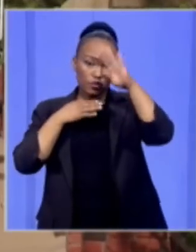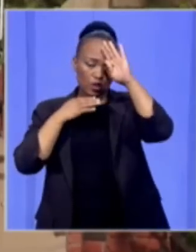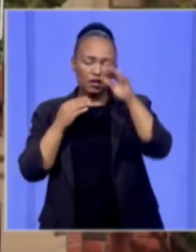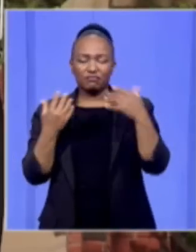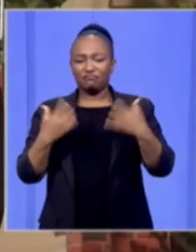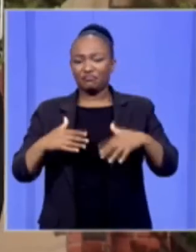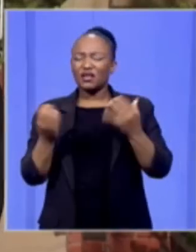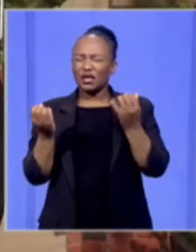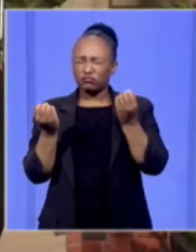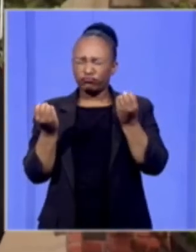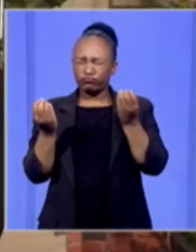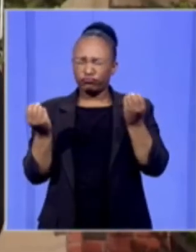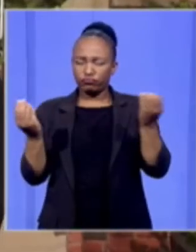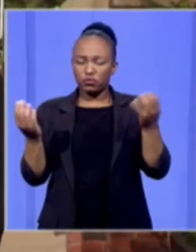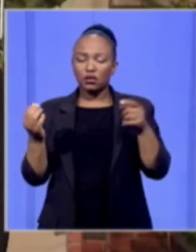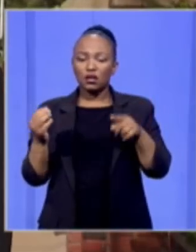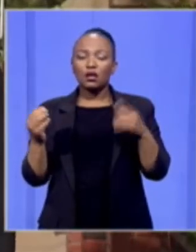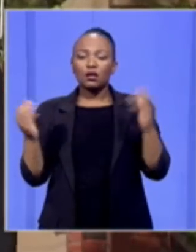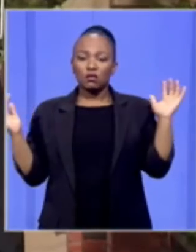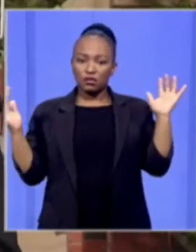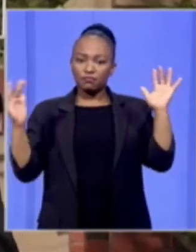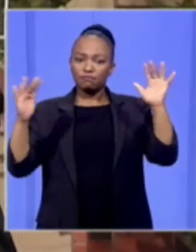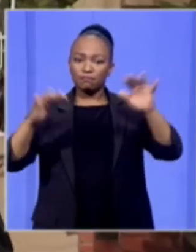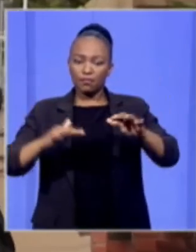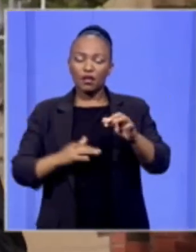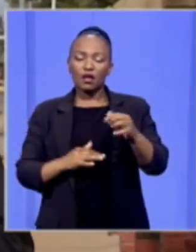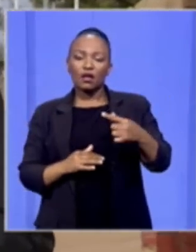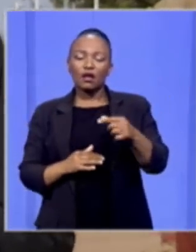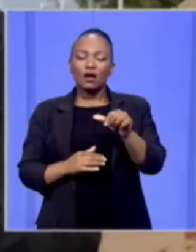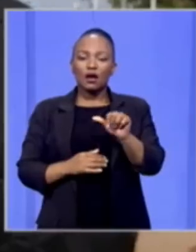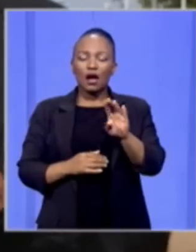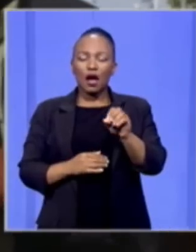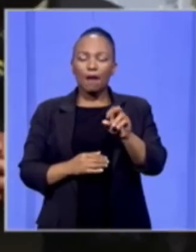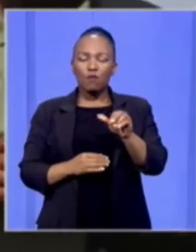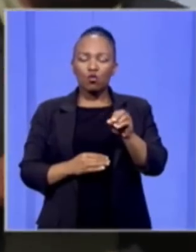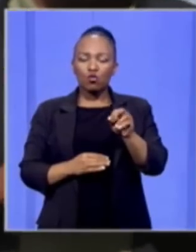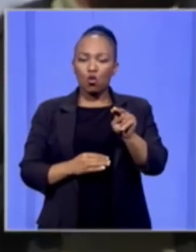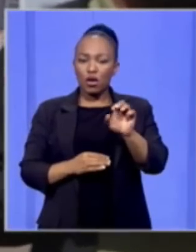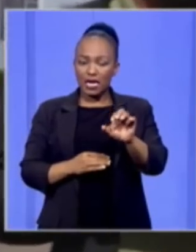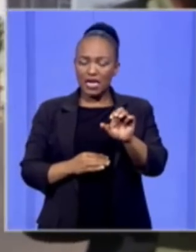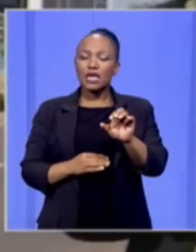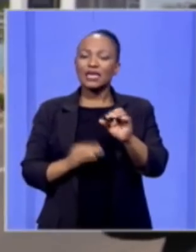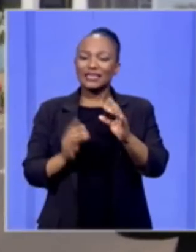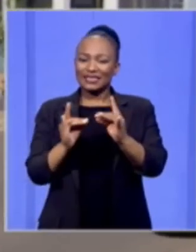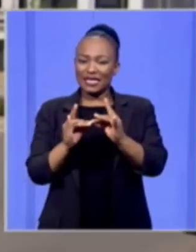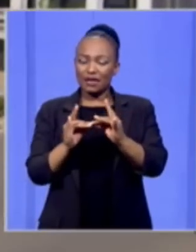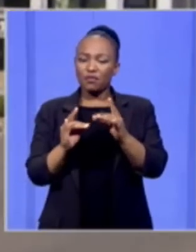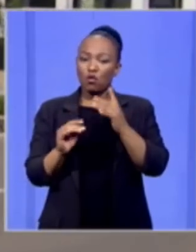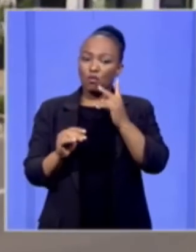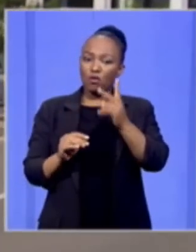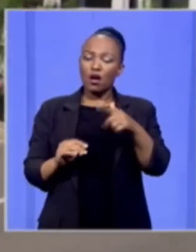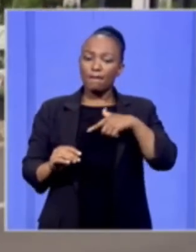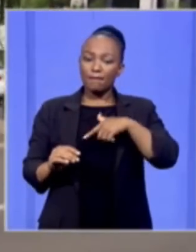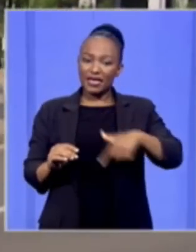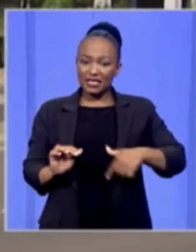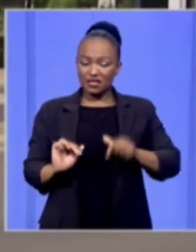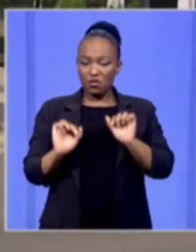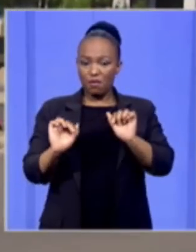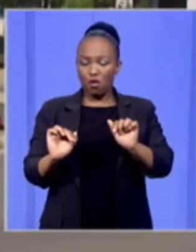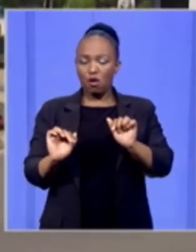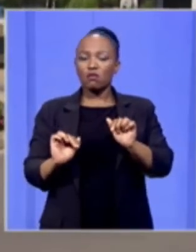go kokwana mo Gaborone National Stadium go tla go iponela fa presidente wa borataro wa Botswana a tla ba tlhongwa